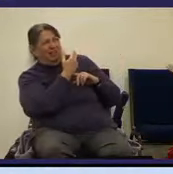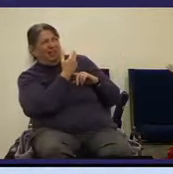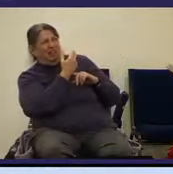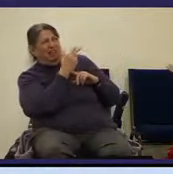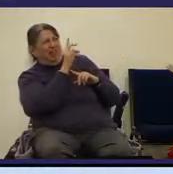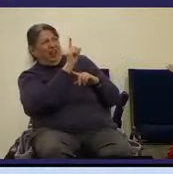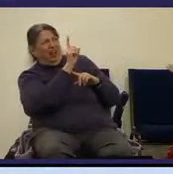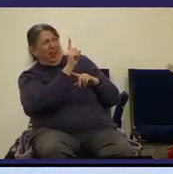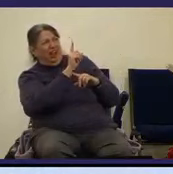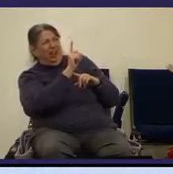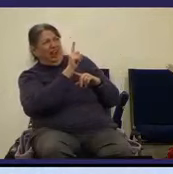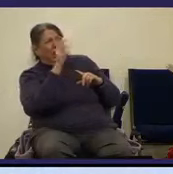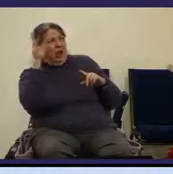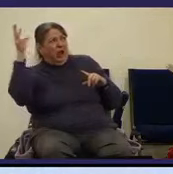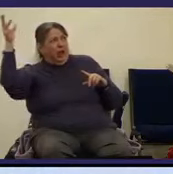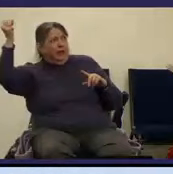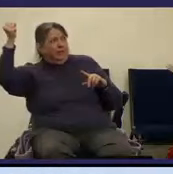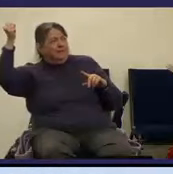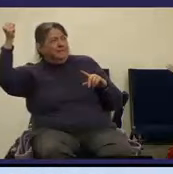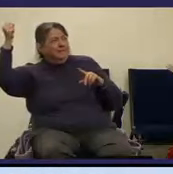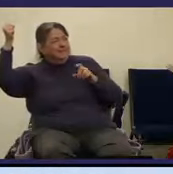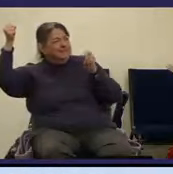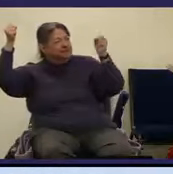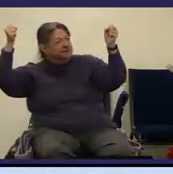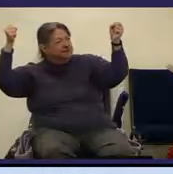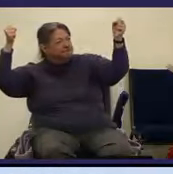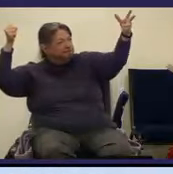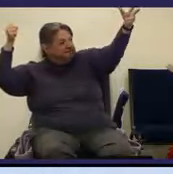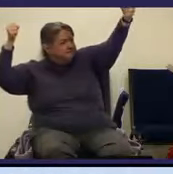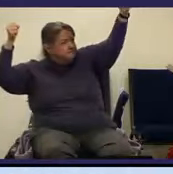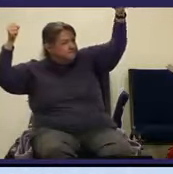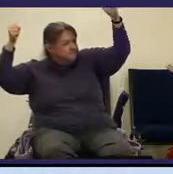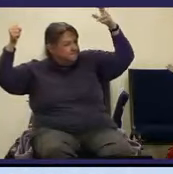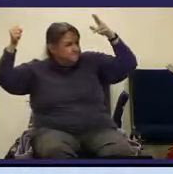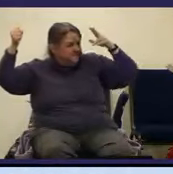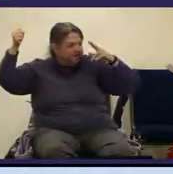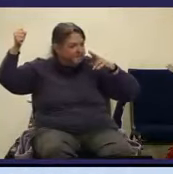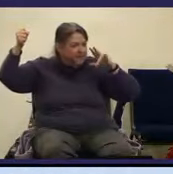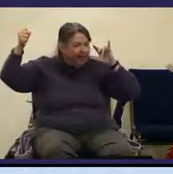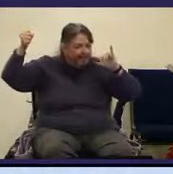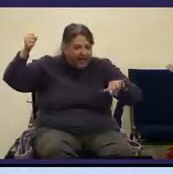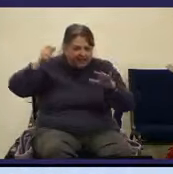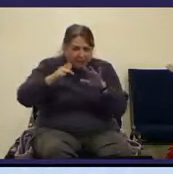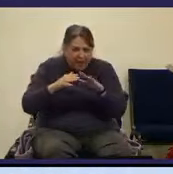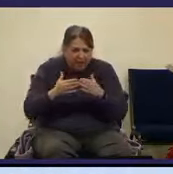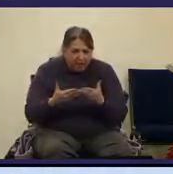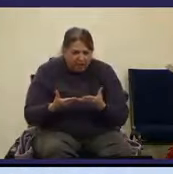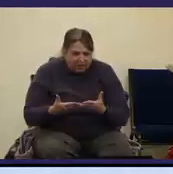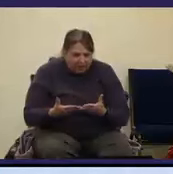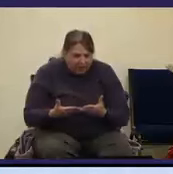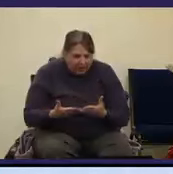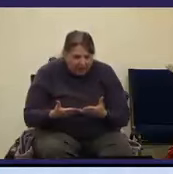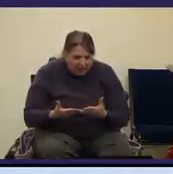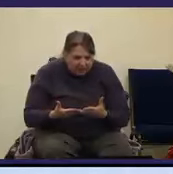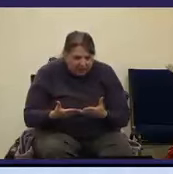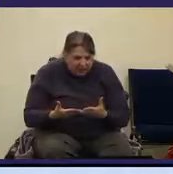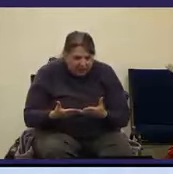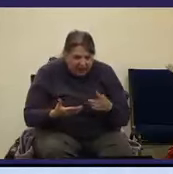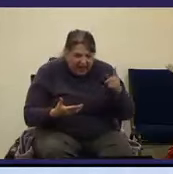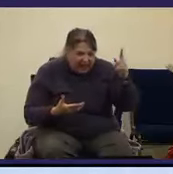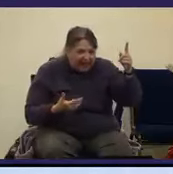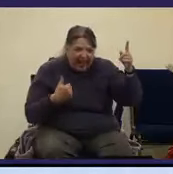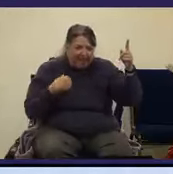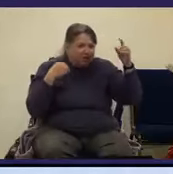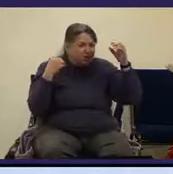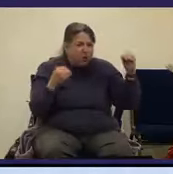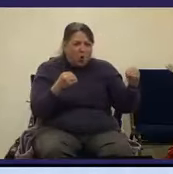he can overcome you, because he can't. That's what the Bible says. He can't. He doesn't have that